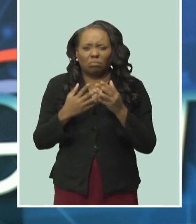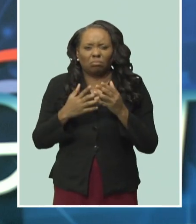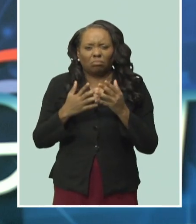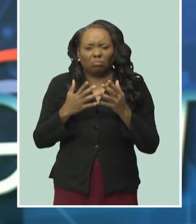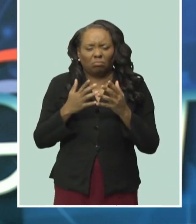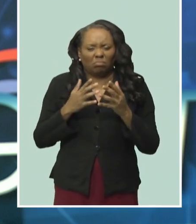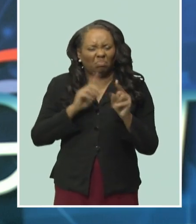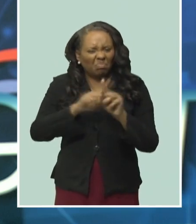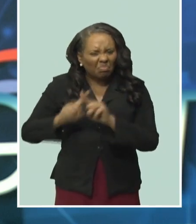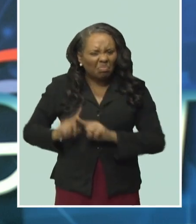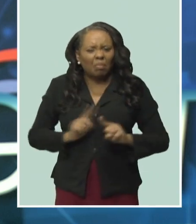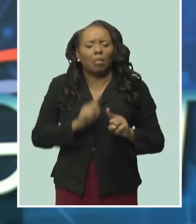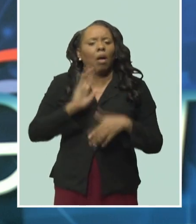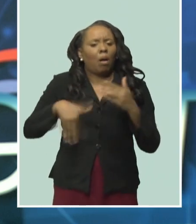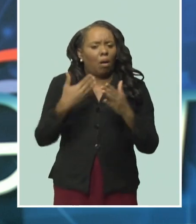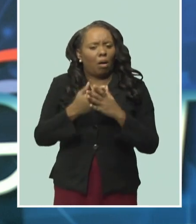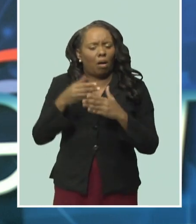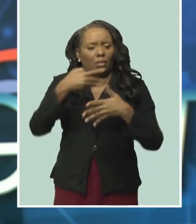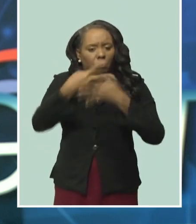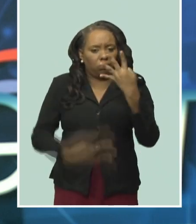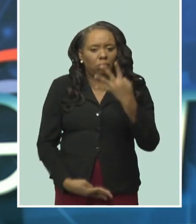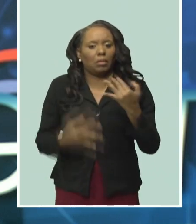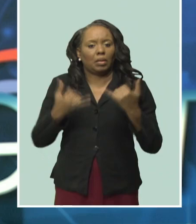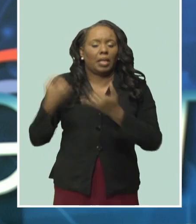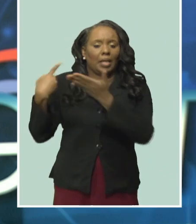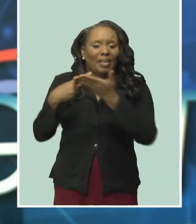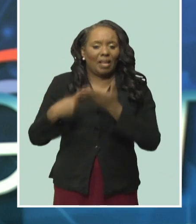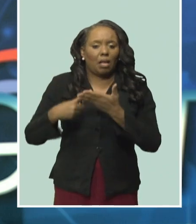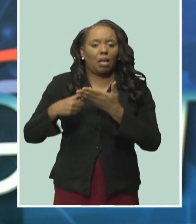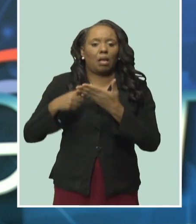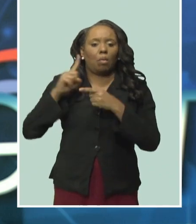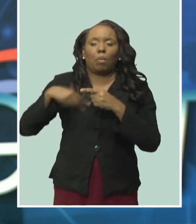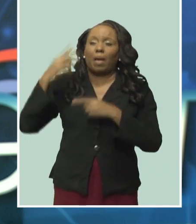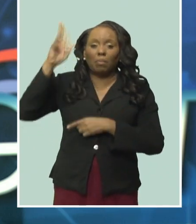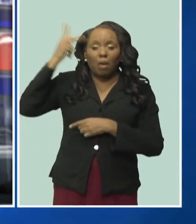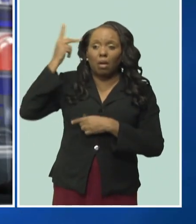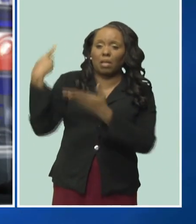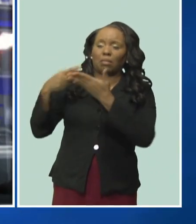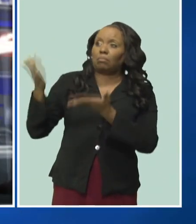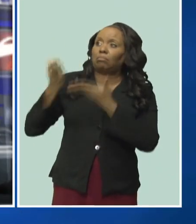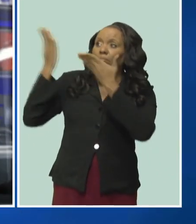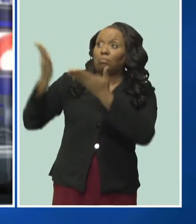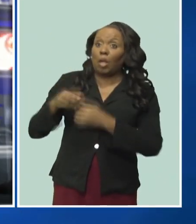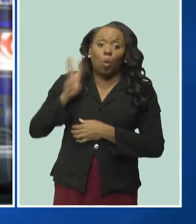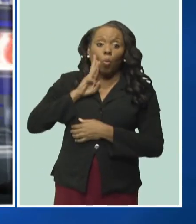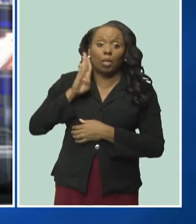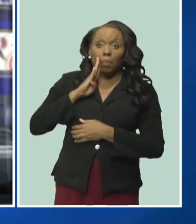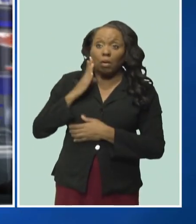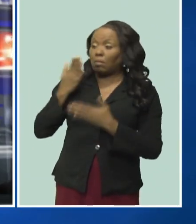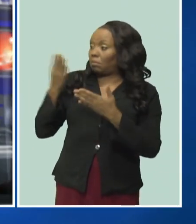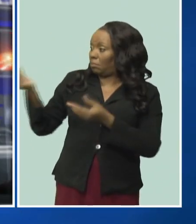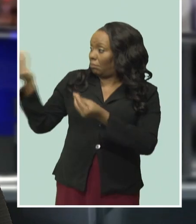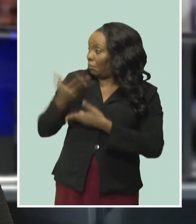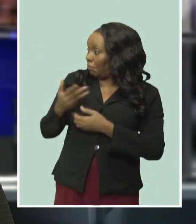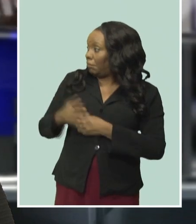Ian Gooding-Edghill and his team during the estimates debate. Wendy Burke joins us now to tell us more. Good evening, Wendy. Good evening to you,